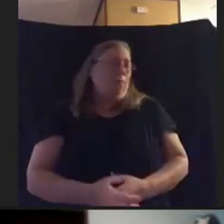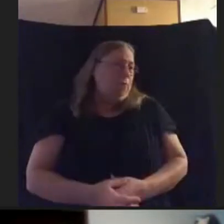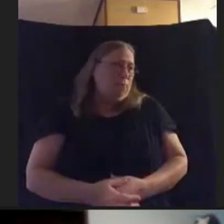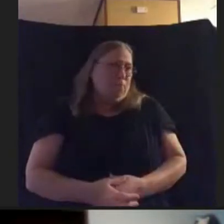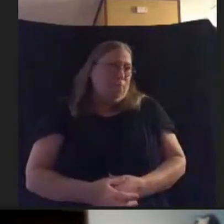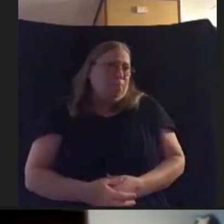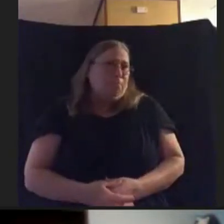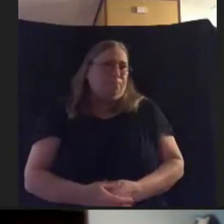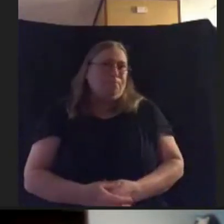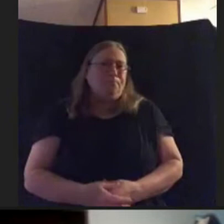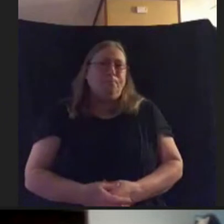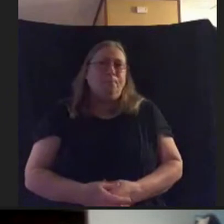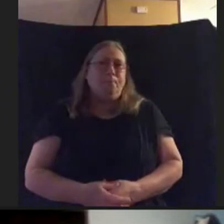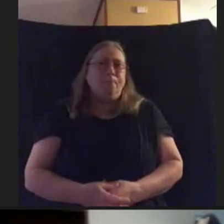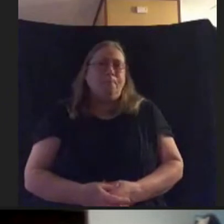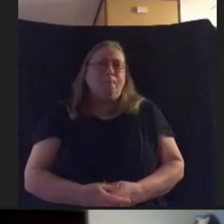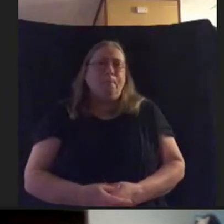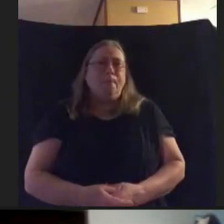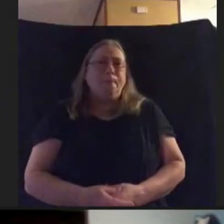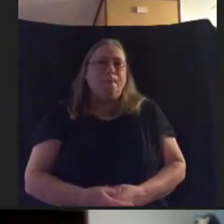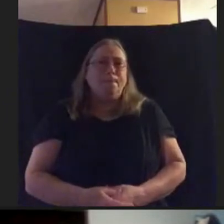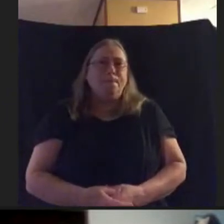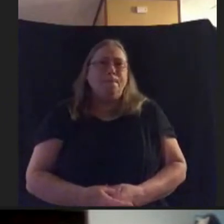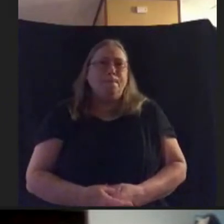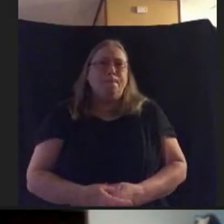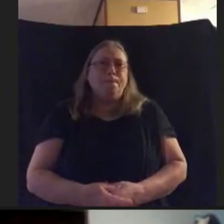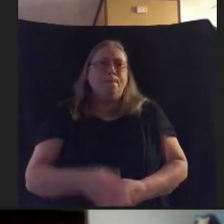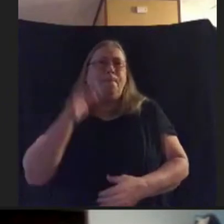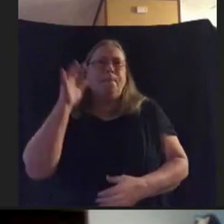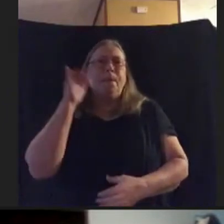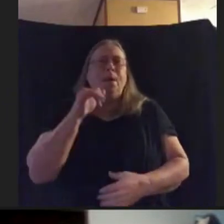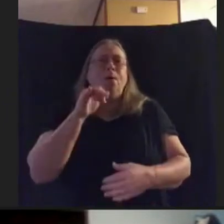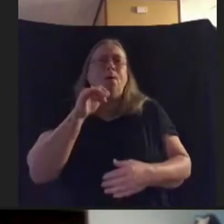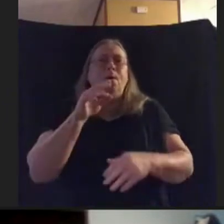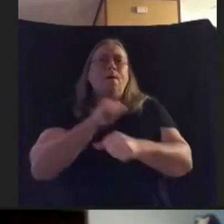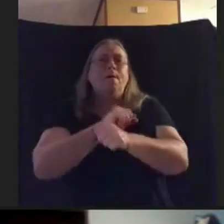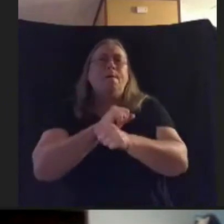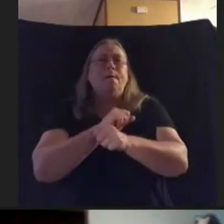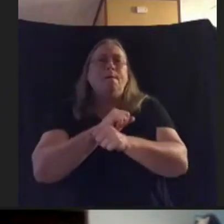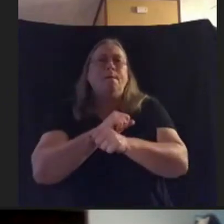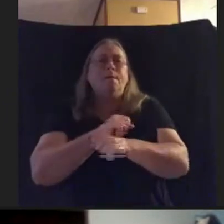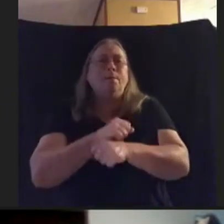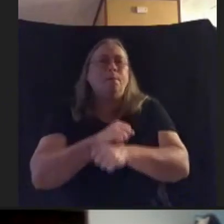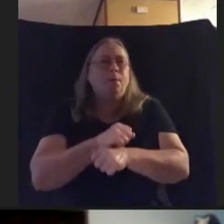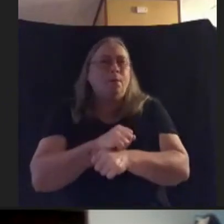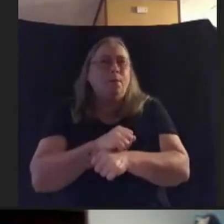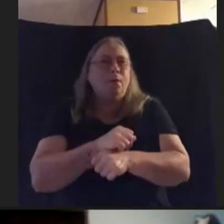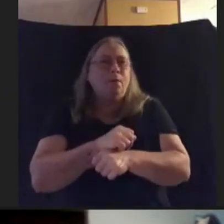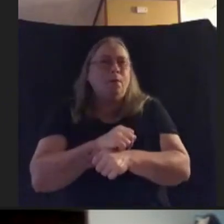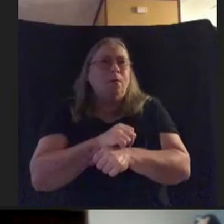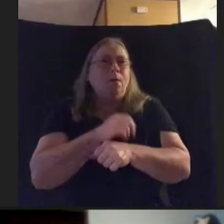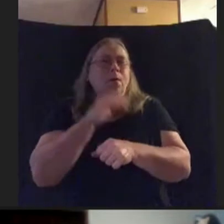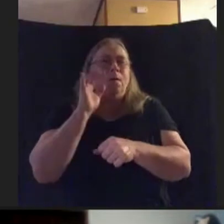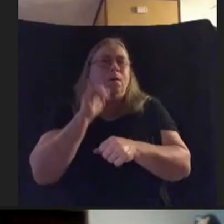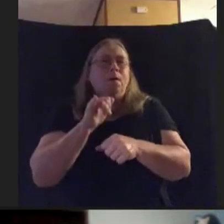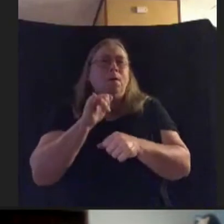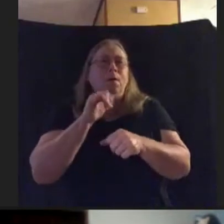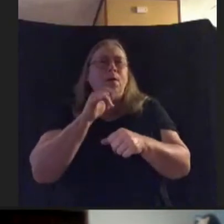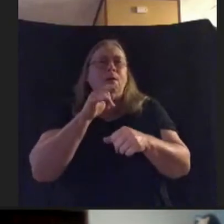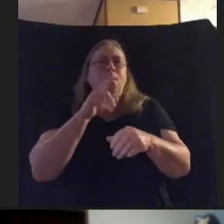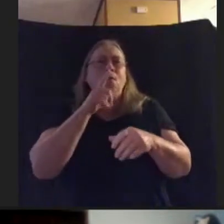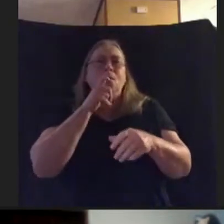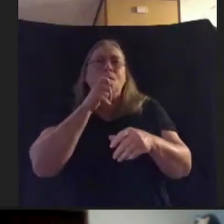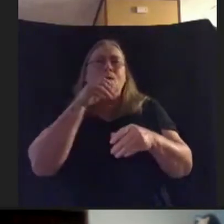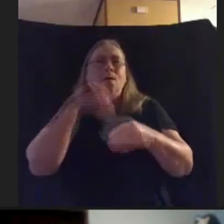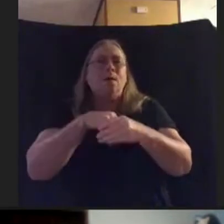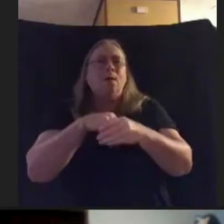Kobe Vance with MPB, and Dr. Byers, this one I'll throw to you. COVID hospitalizations are dropping in Mississippi. Does this